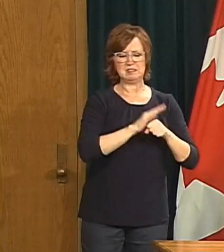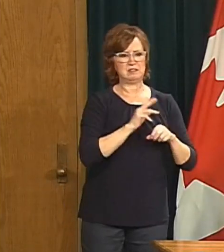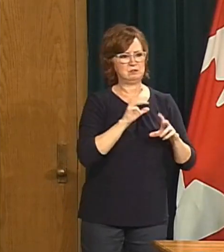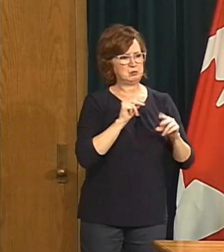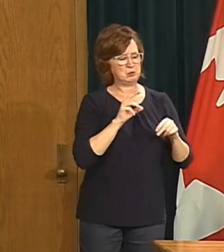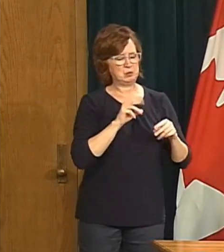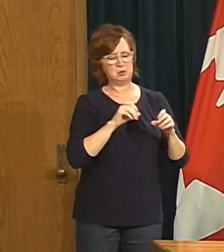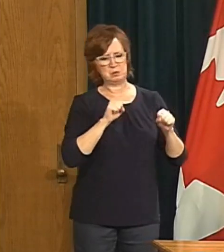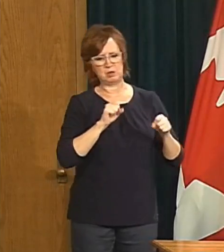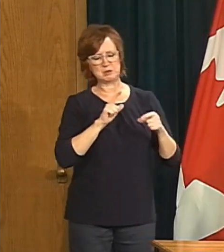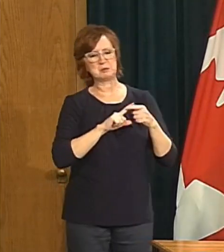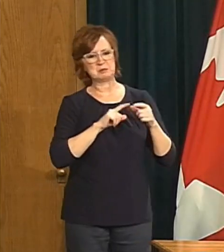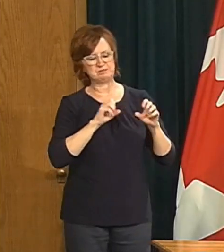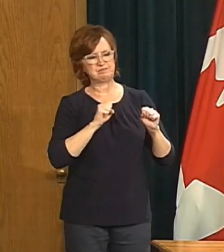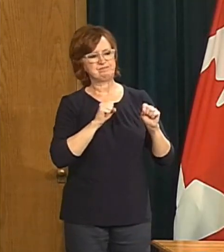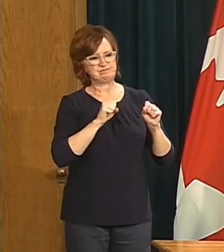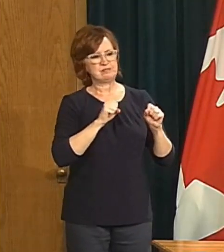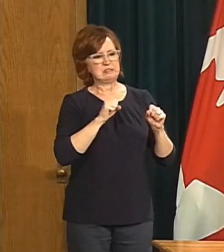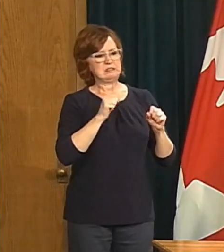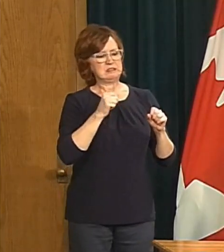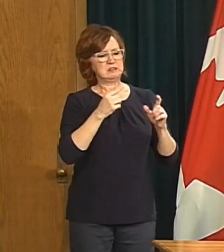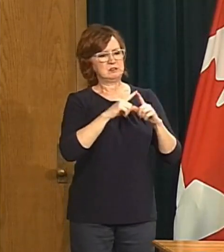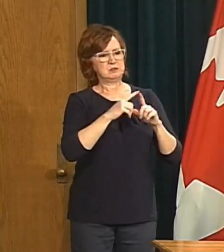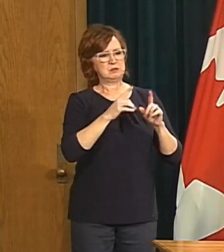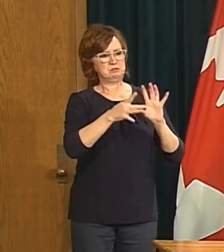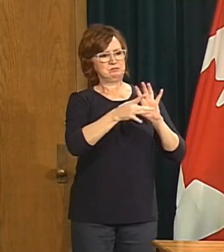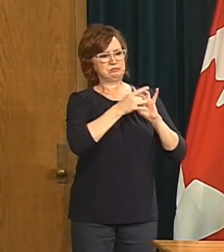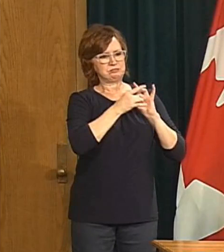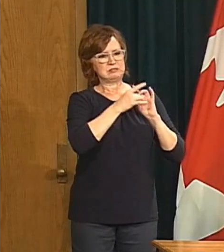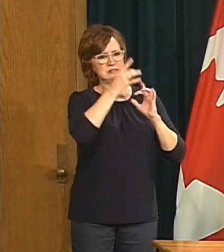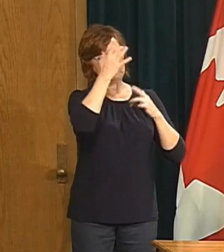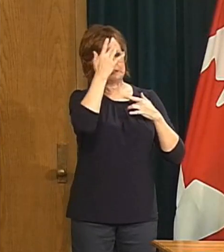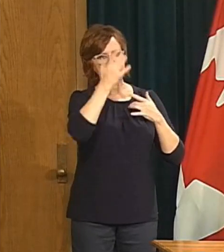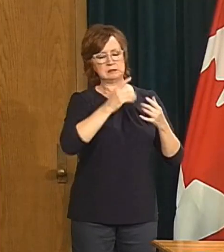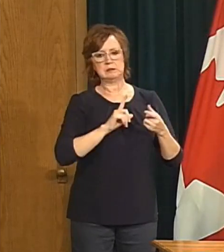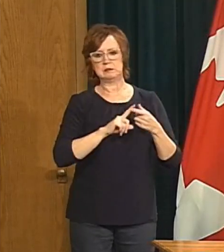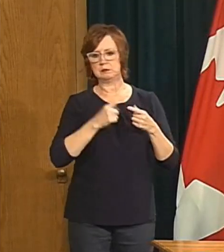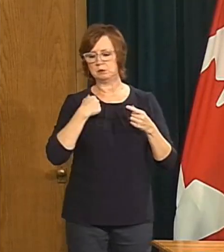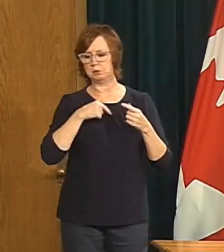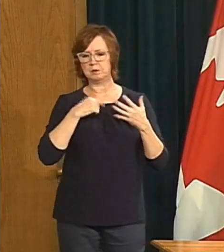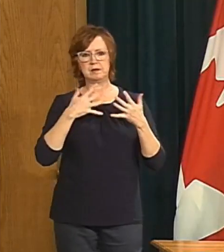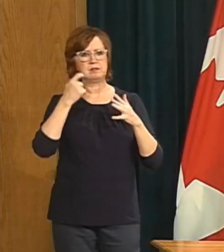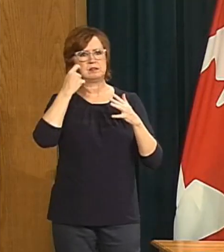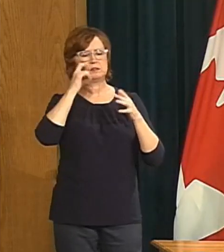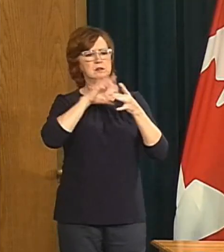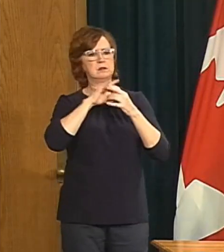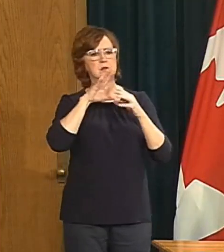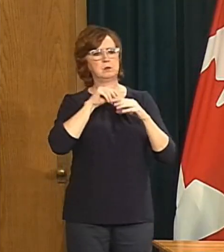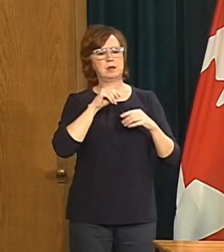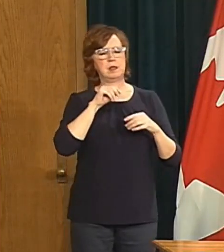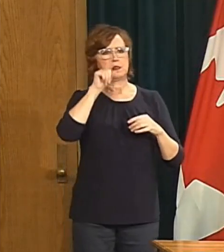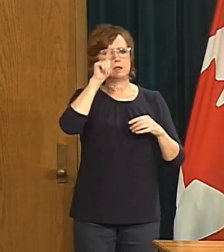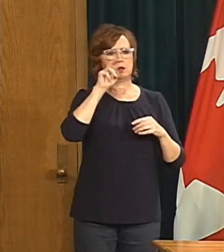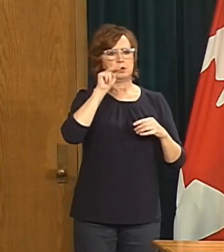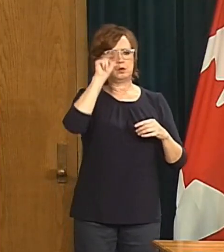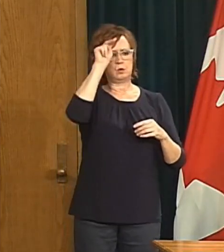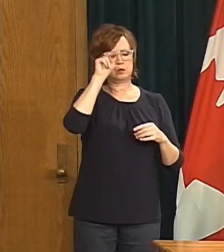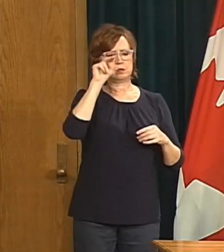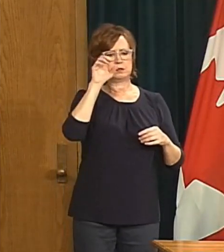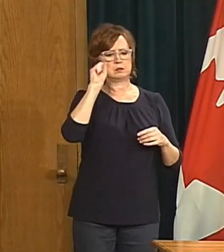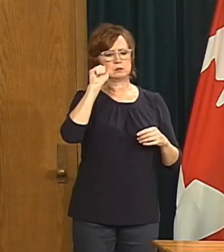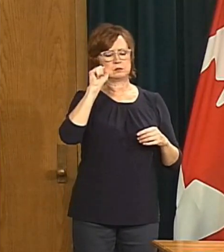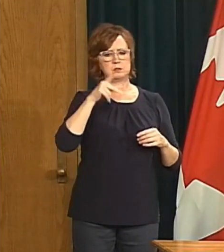screening across all of our facilities, and our partner at the Athabasca Health Authority, which has been following the exact same process we